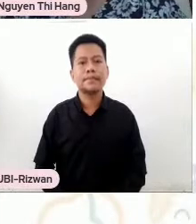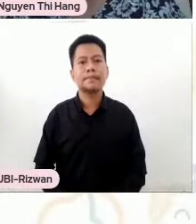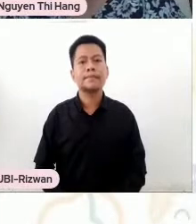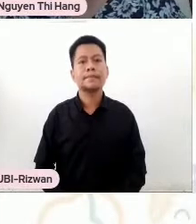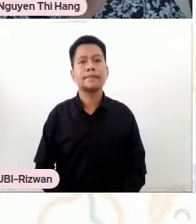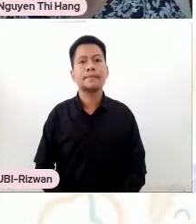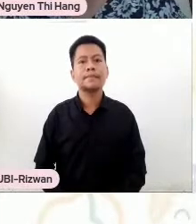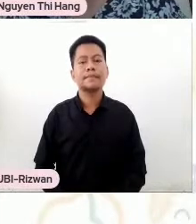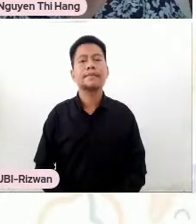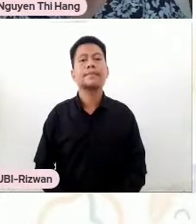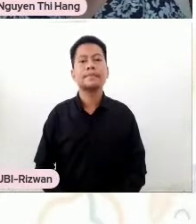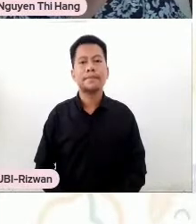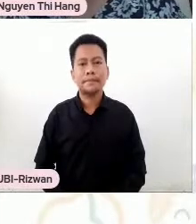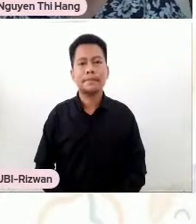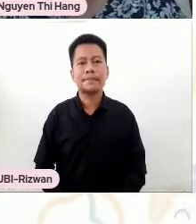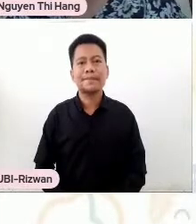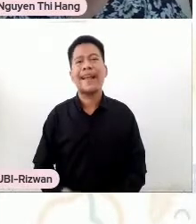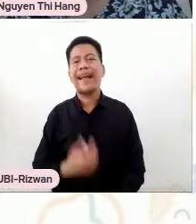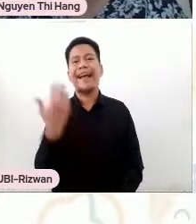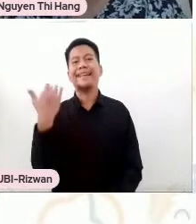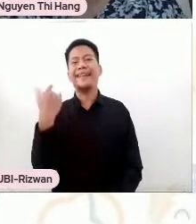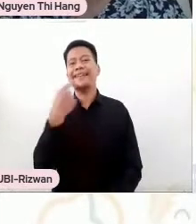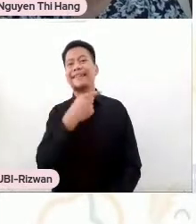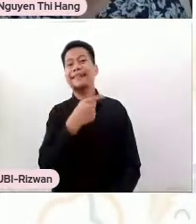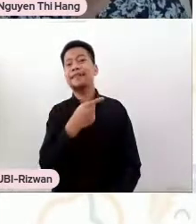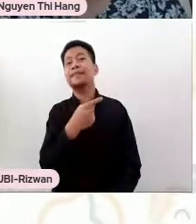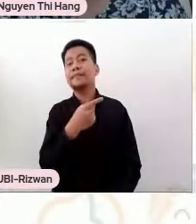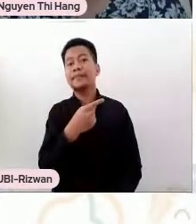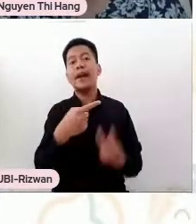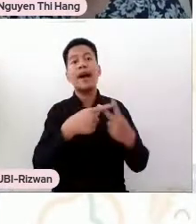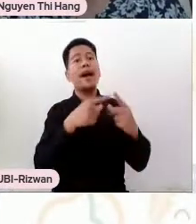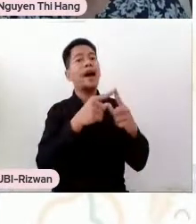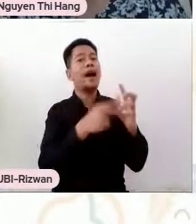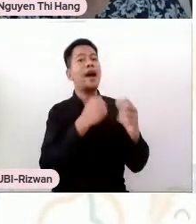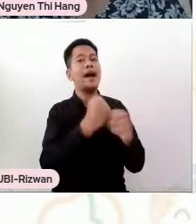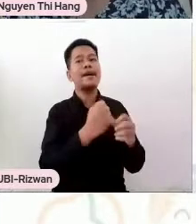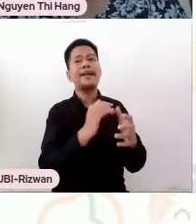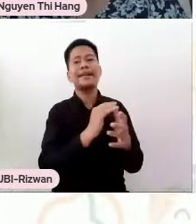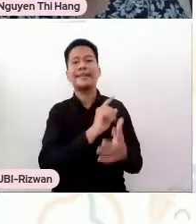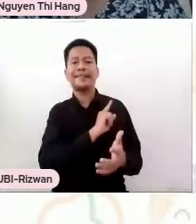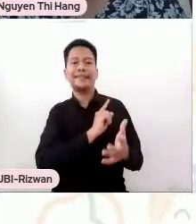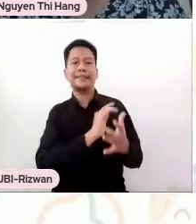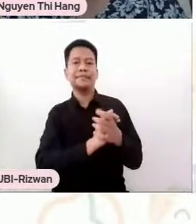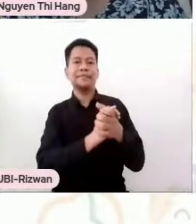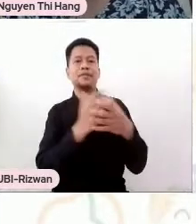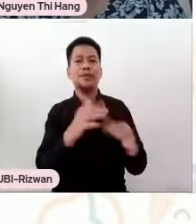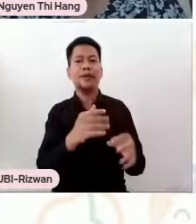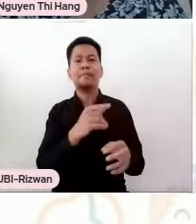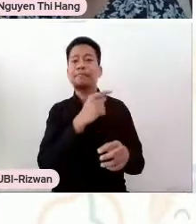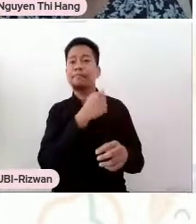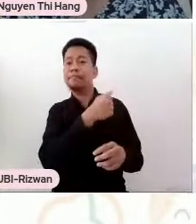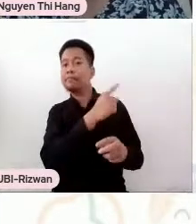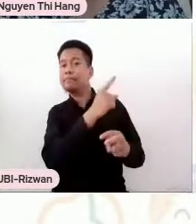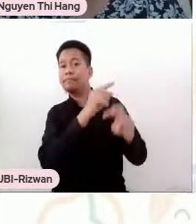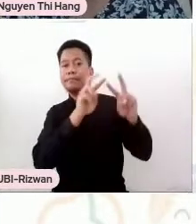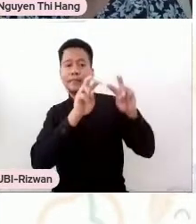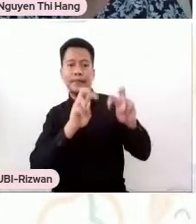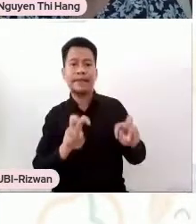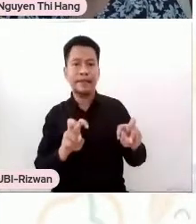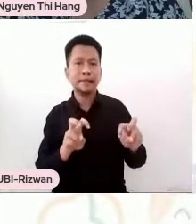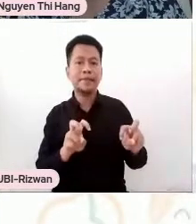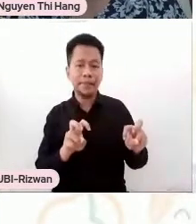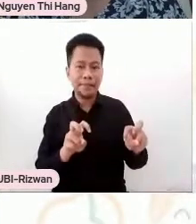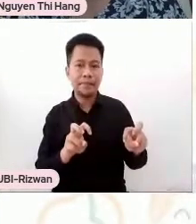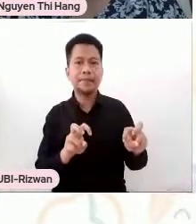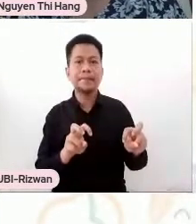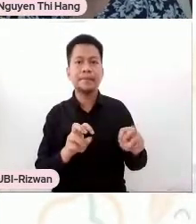Baik, itu tadi Miss Hang sudah memperkenalkan diri ya. Dia adalah peneliti ya di perguruan tinggi